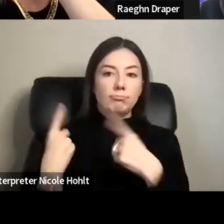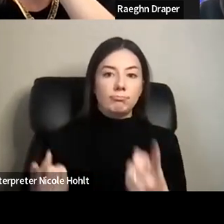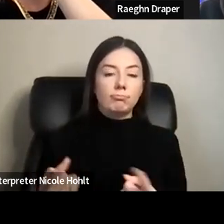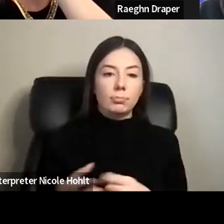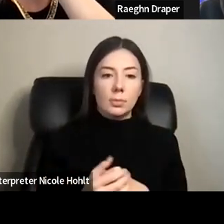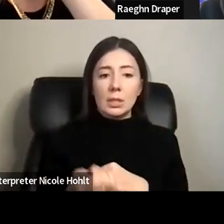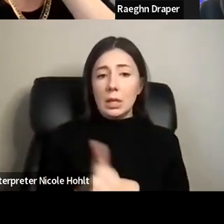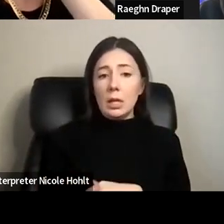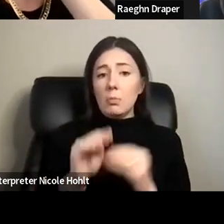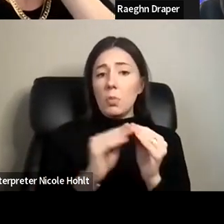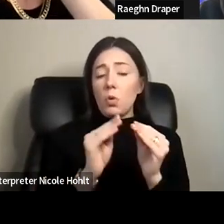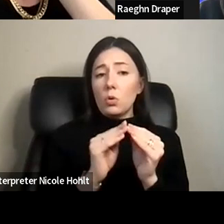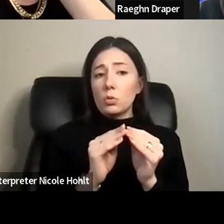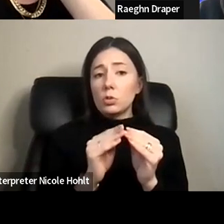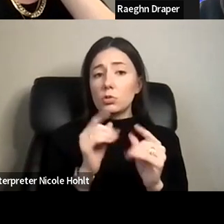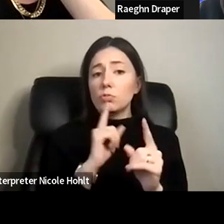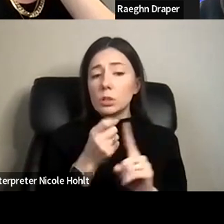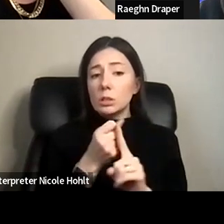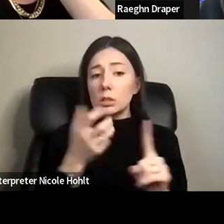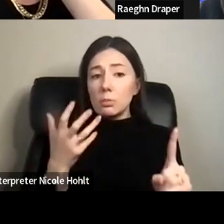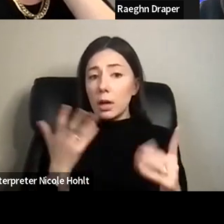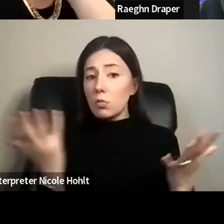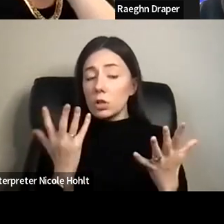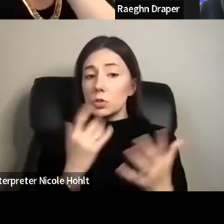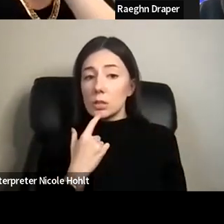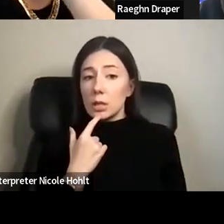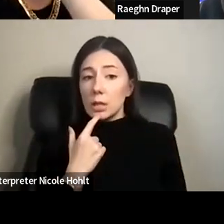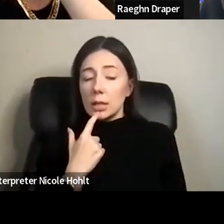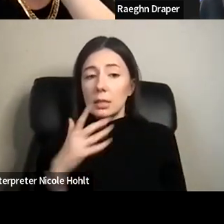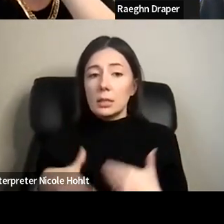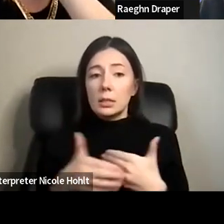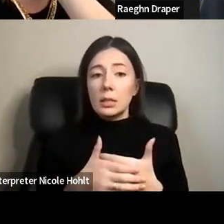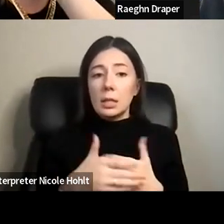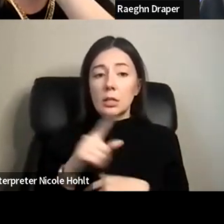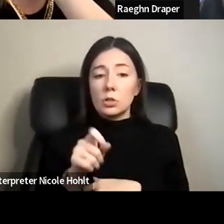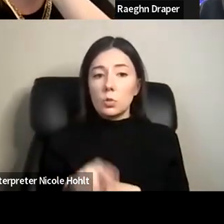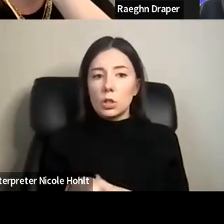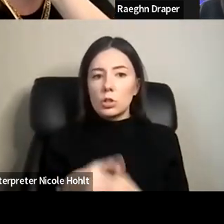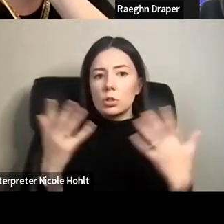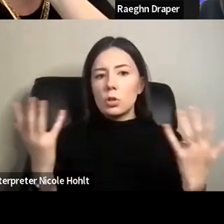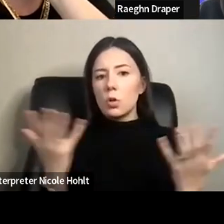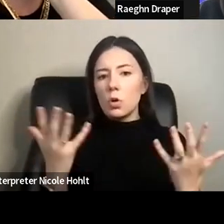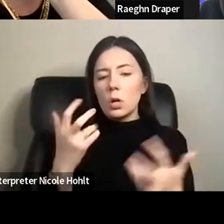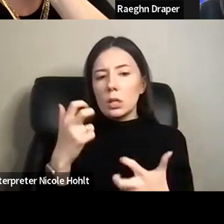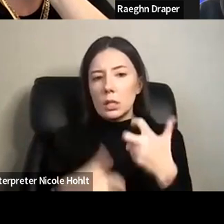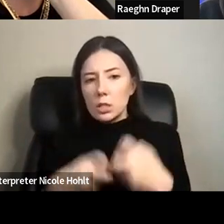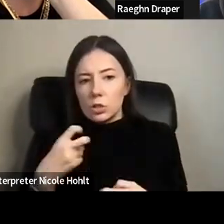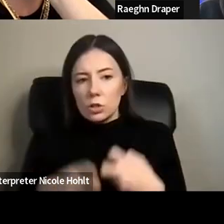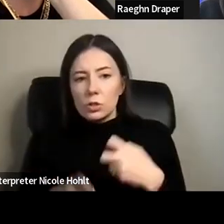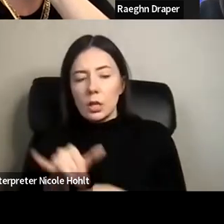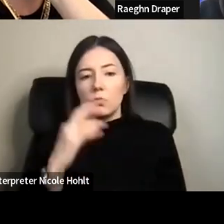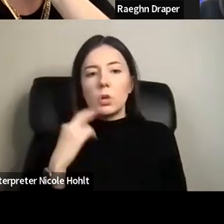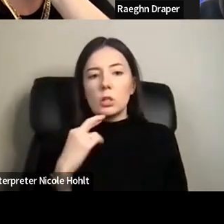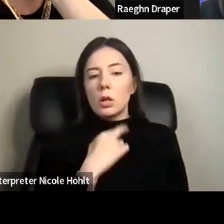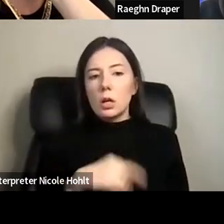any more to expand on what you said, the next question is, what are the issues restaurant and hospitality workers